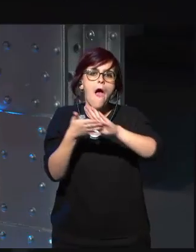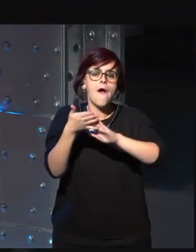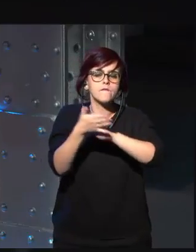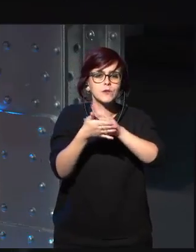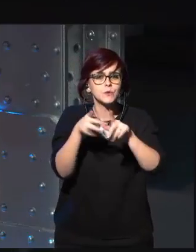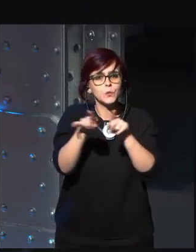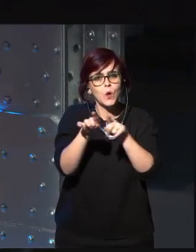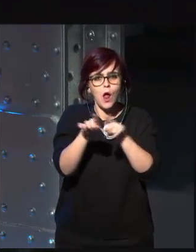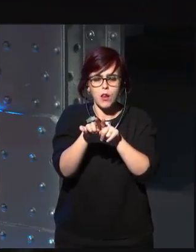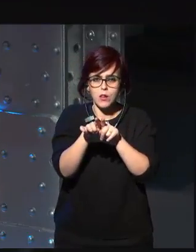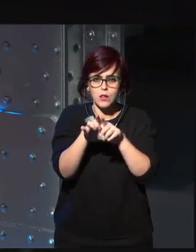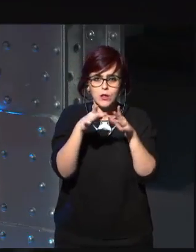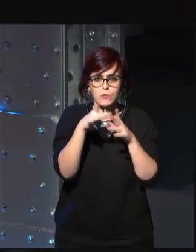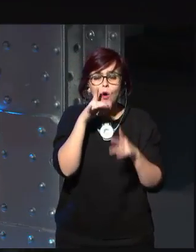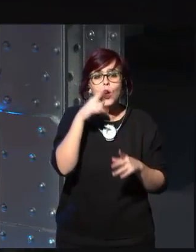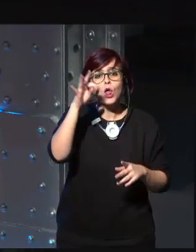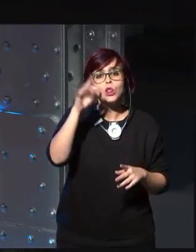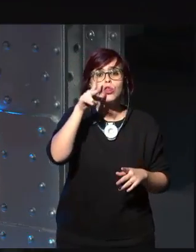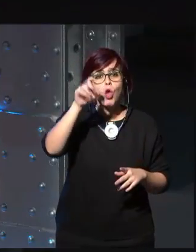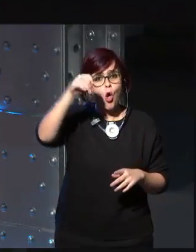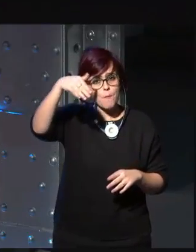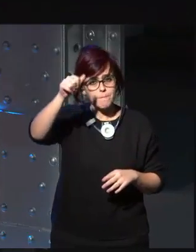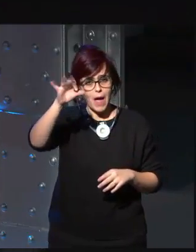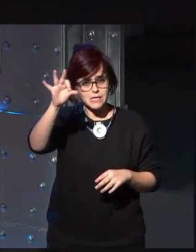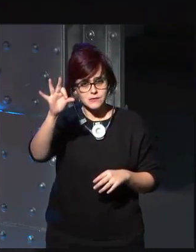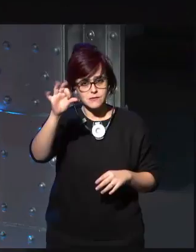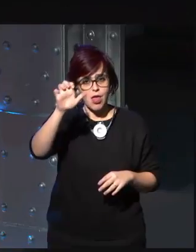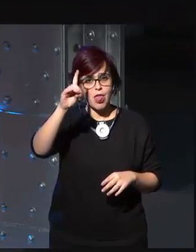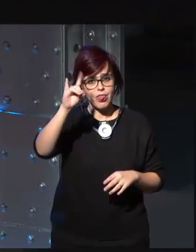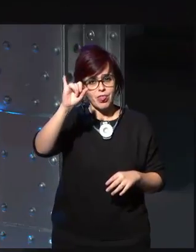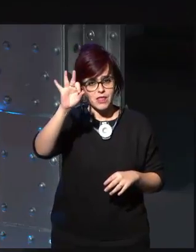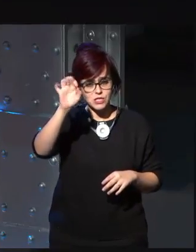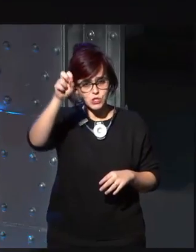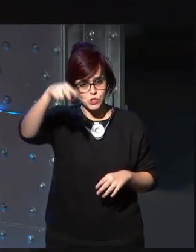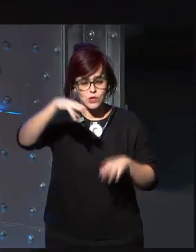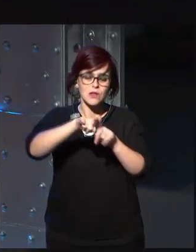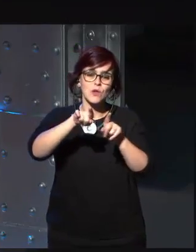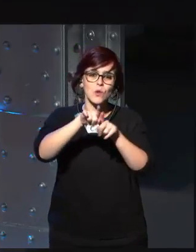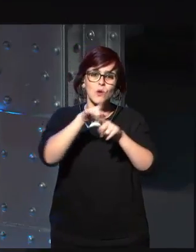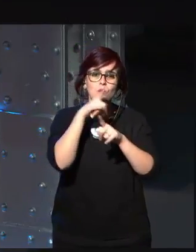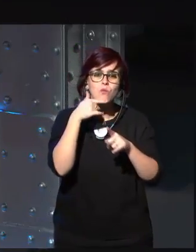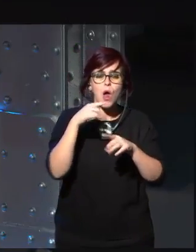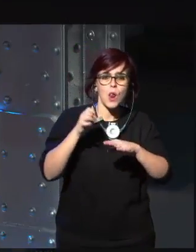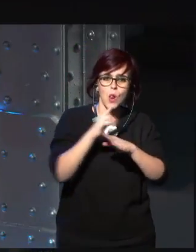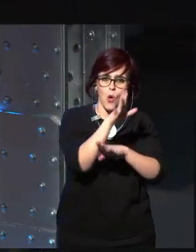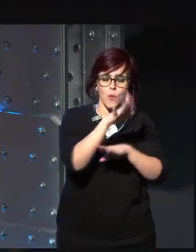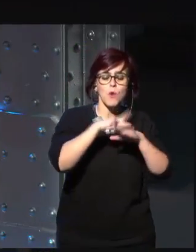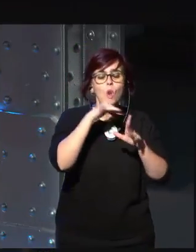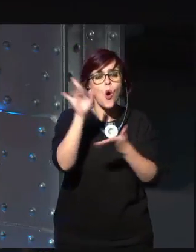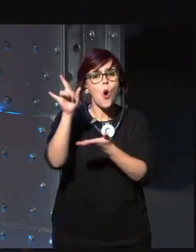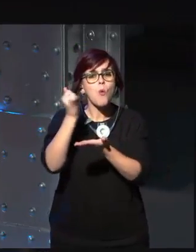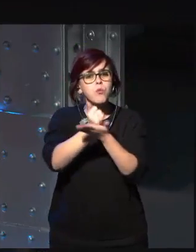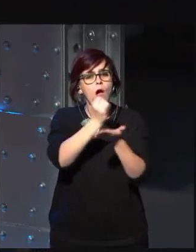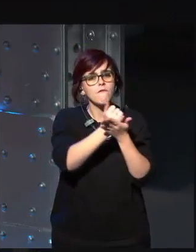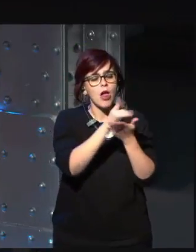world to do things called tone tests. And what those were is they would have live musicians, and say a singer would